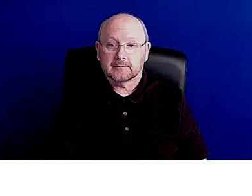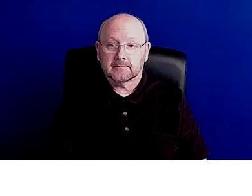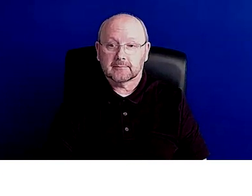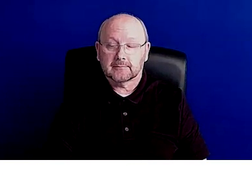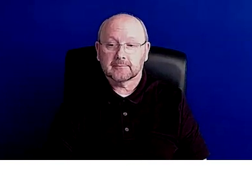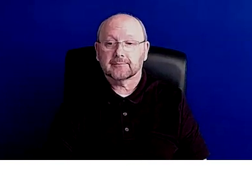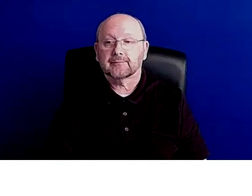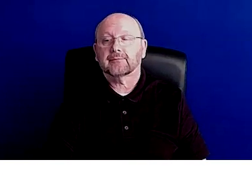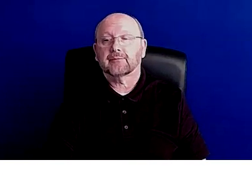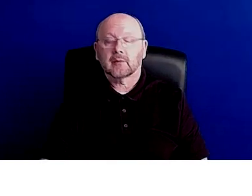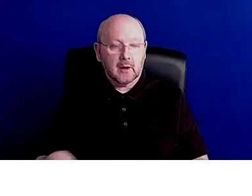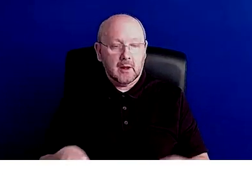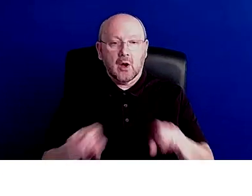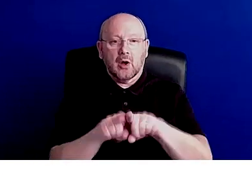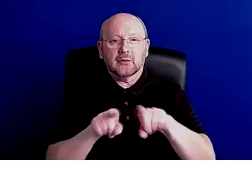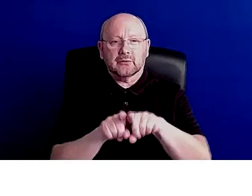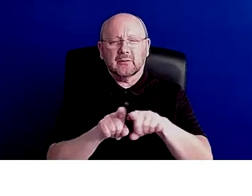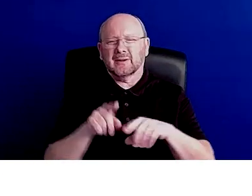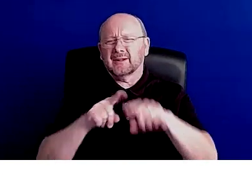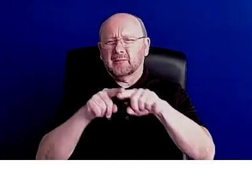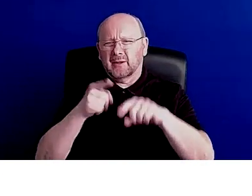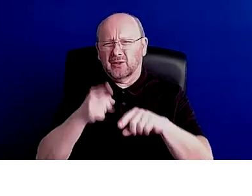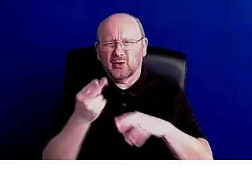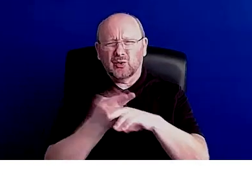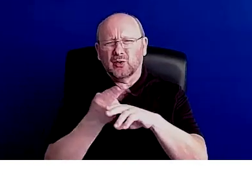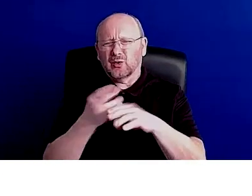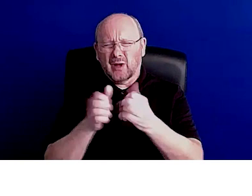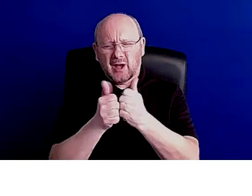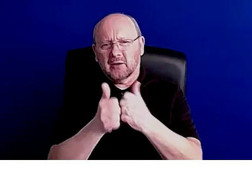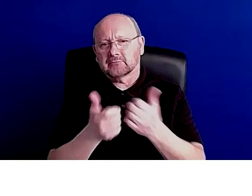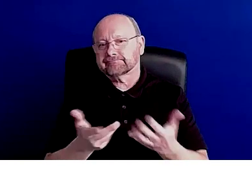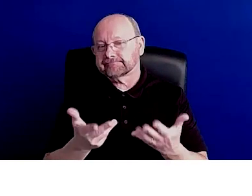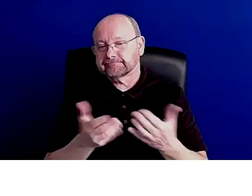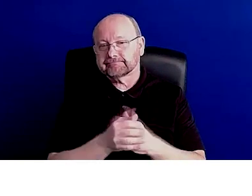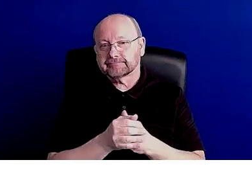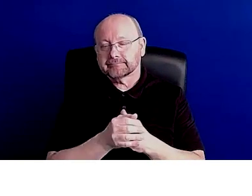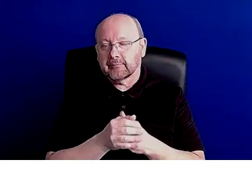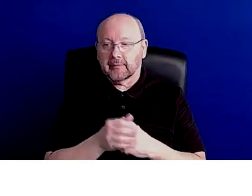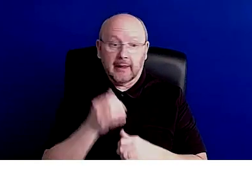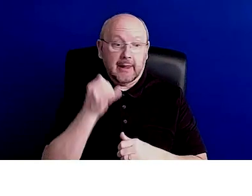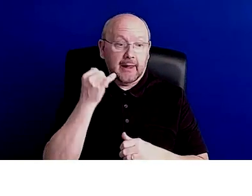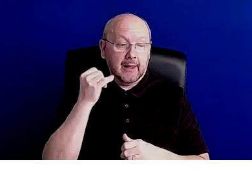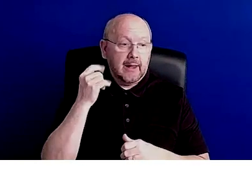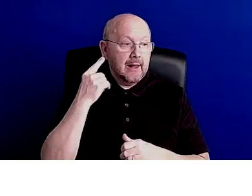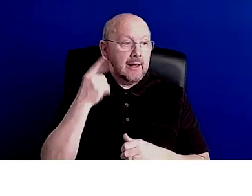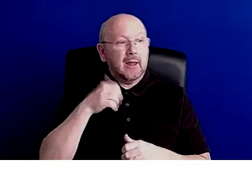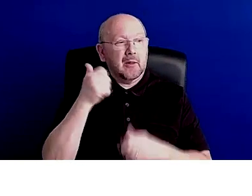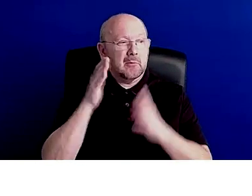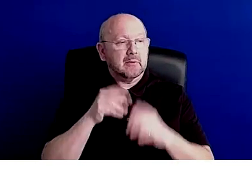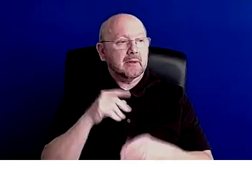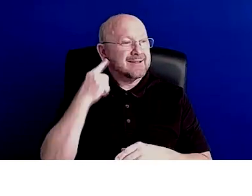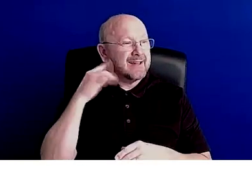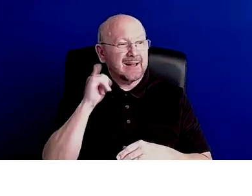then it gets down to how you actually use it. Right. So what it sounds like is more sophisticated students are going to get better answers with it